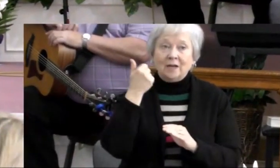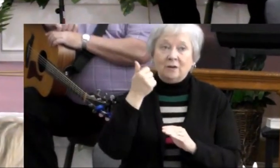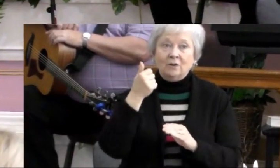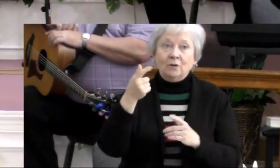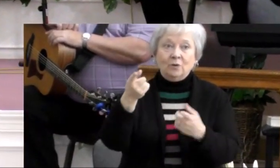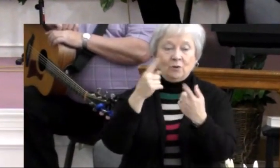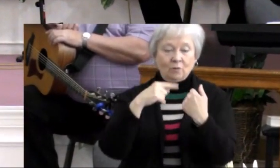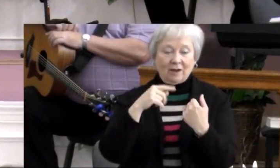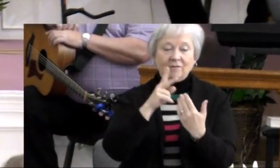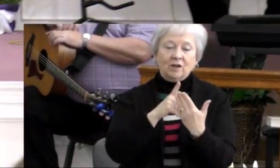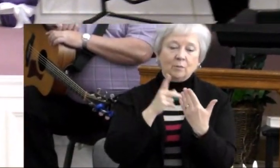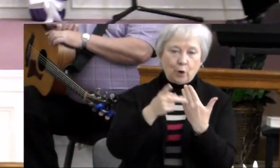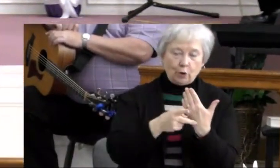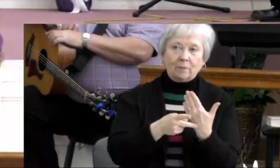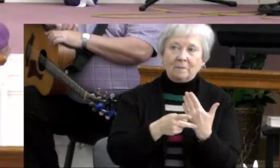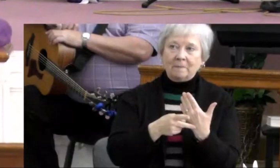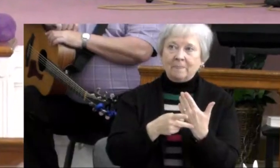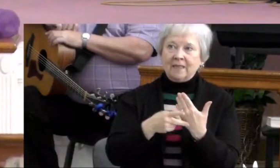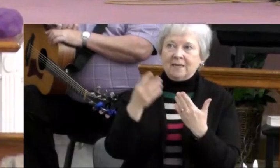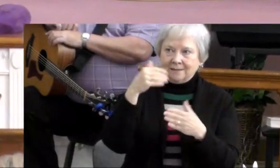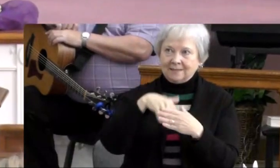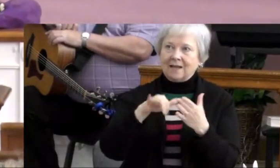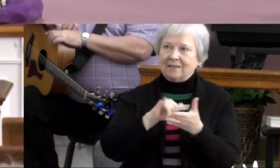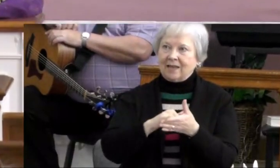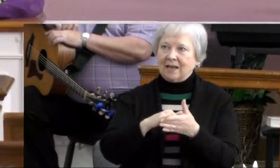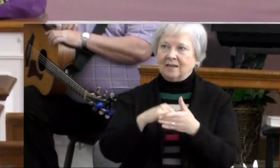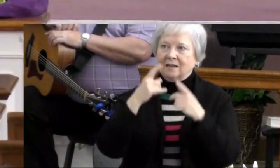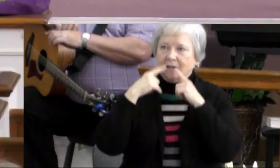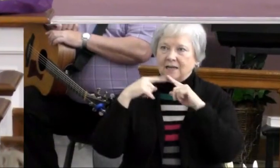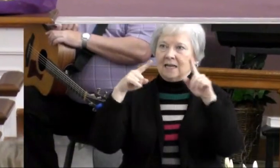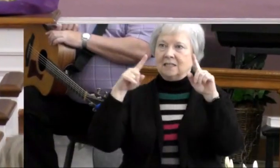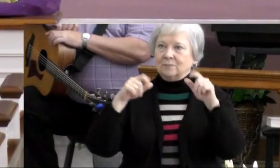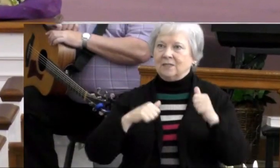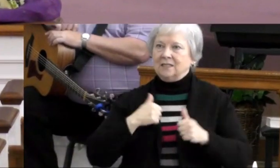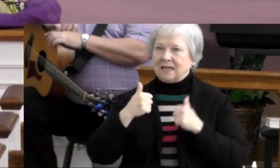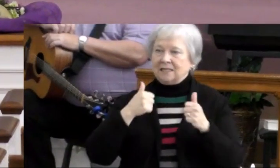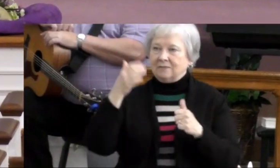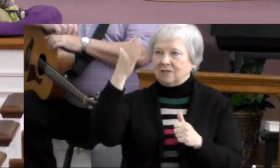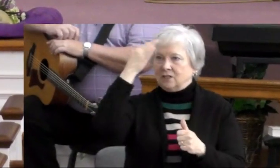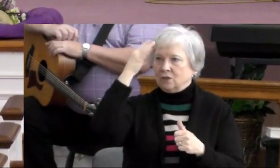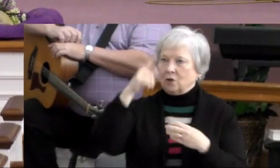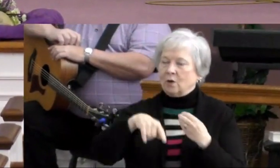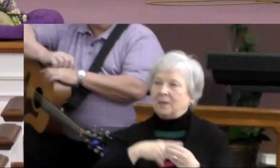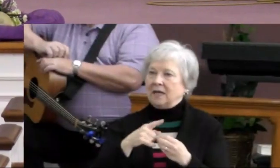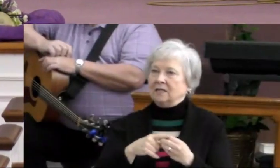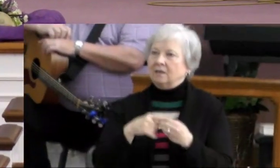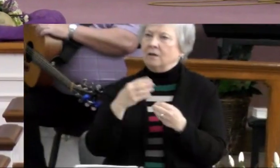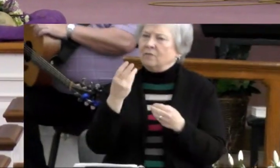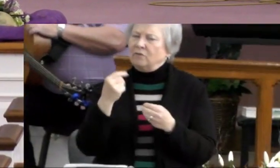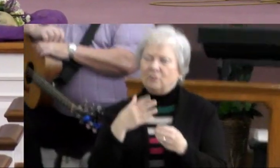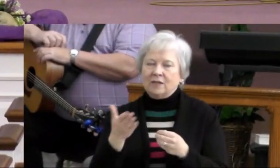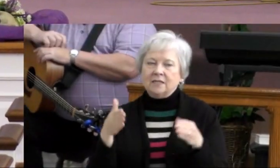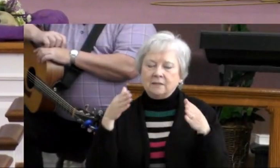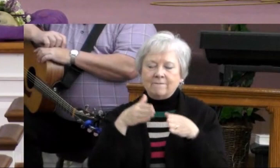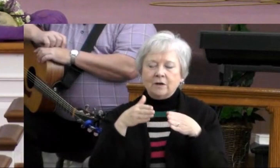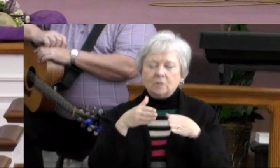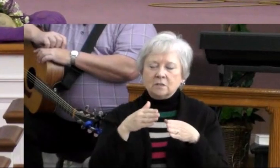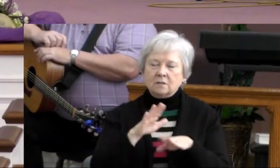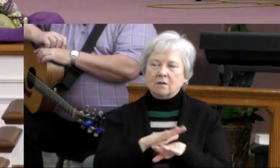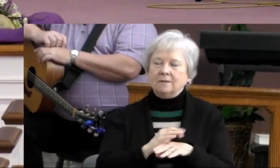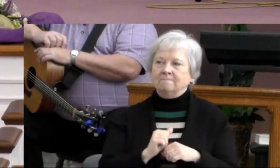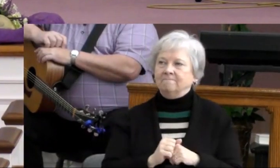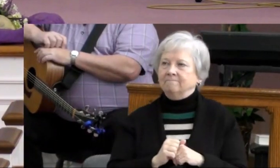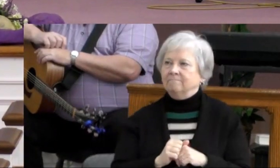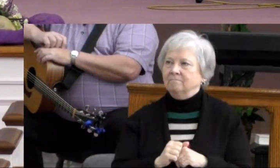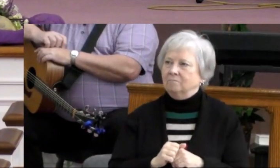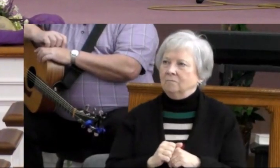bulletin. Inside that bulletin are upcoming announcements and activities you'll want to be aware of. There are a couple things I do want to draw your attention to.